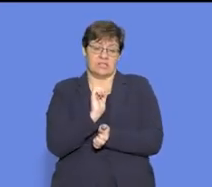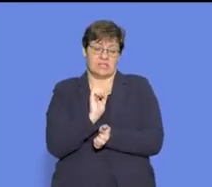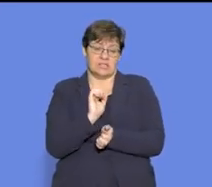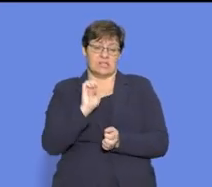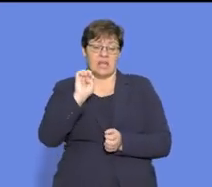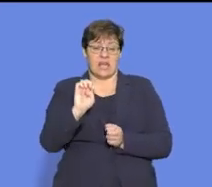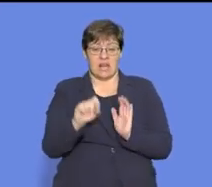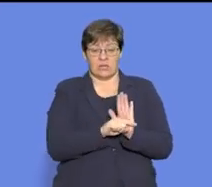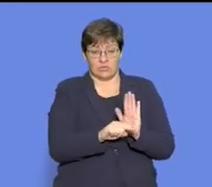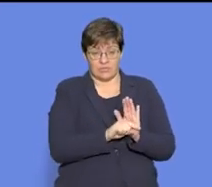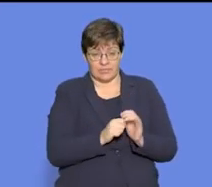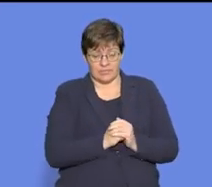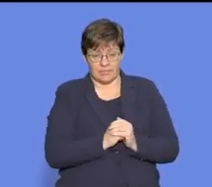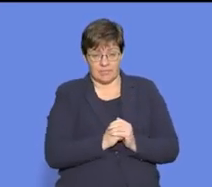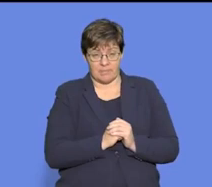solid electrode.